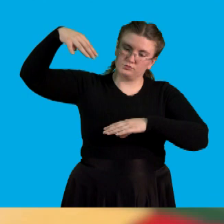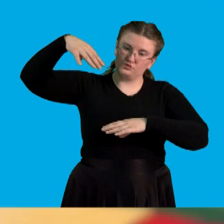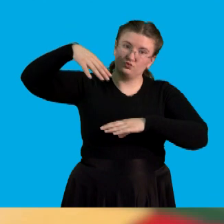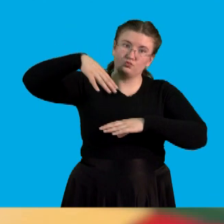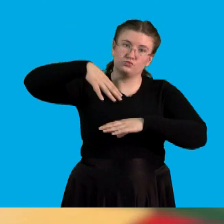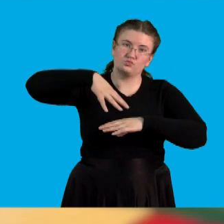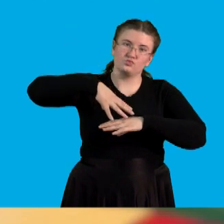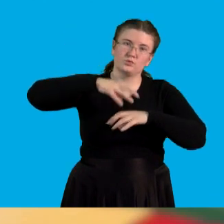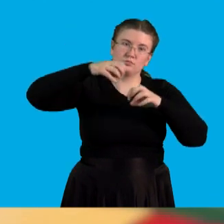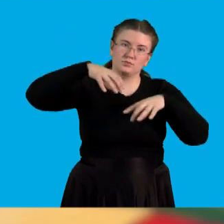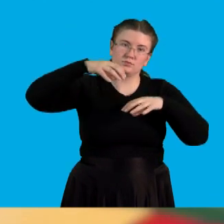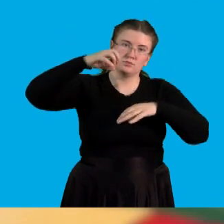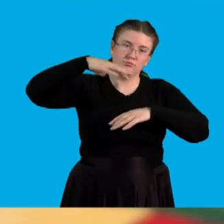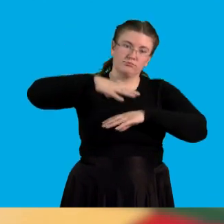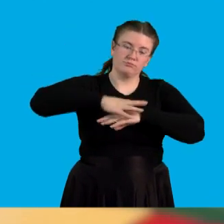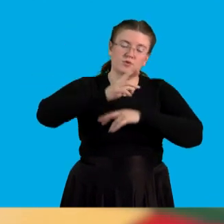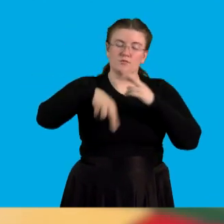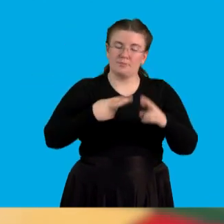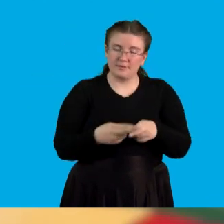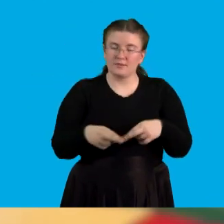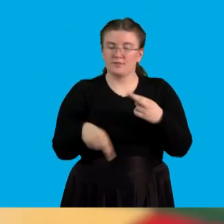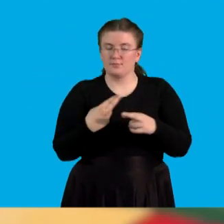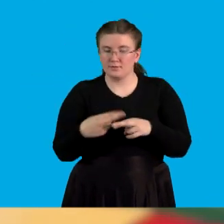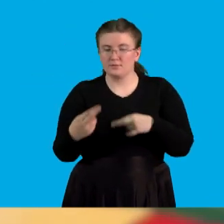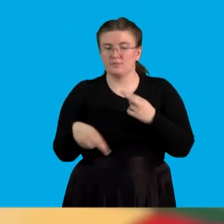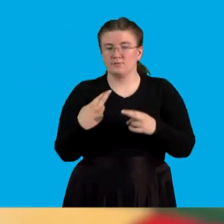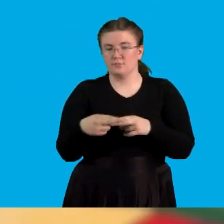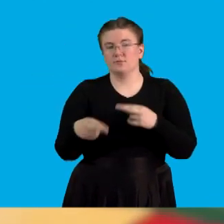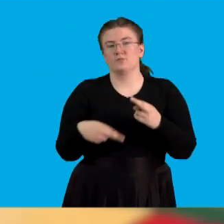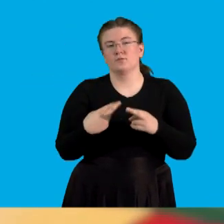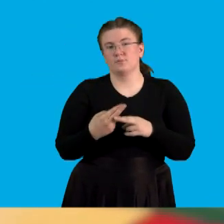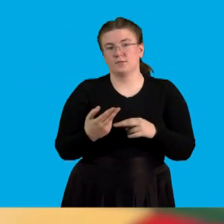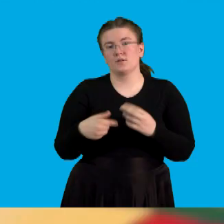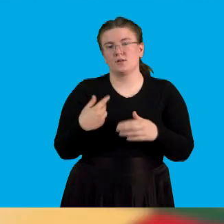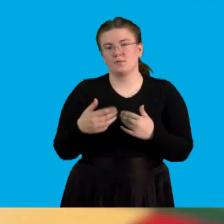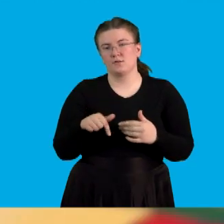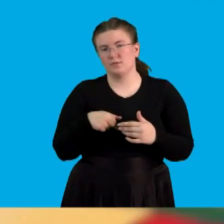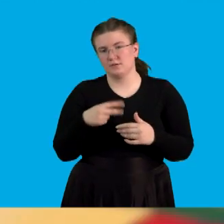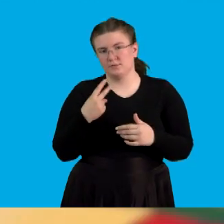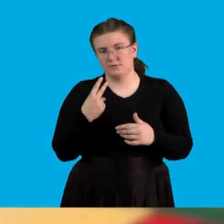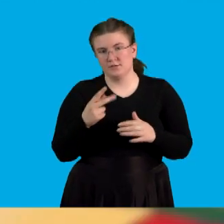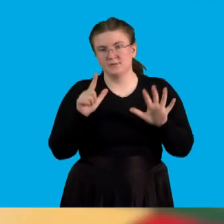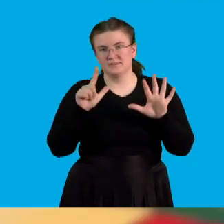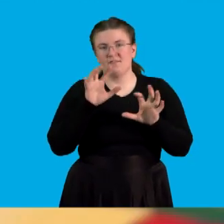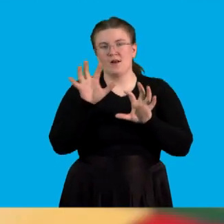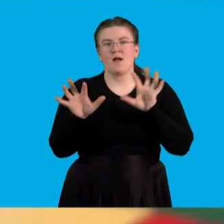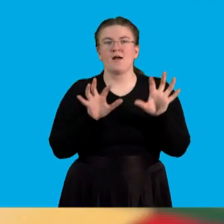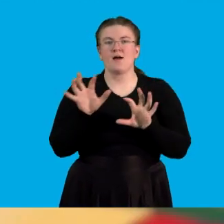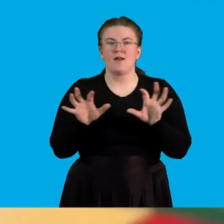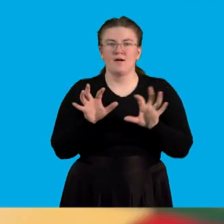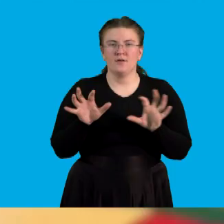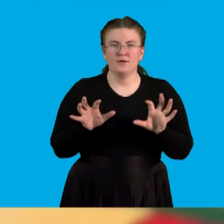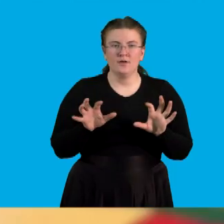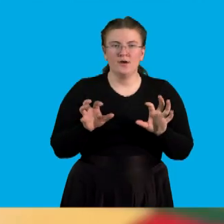refracted and reflected over and over and over again. However, what you're going to be seeing, it's just going to be the 7 different